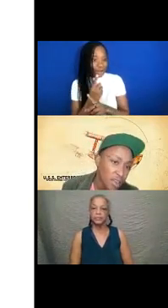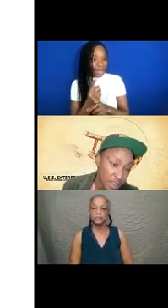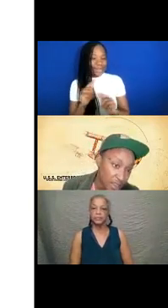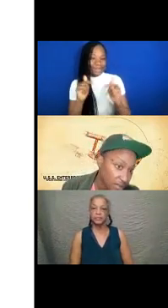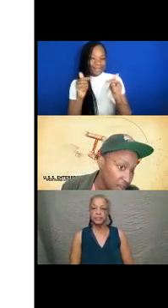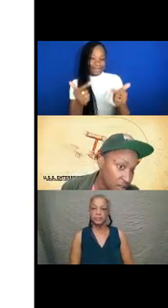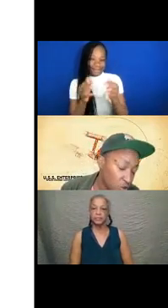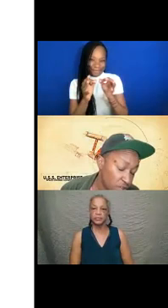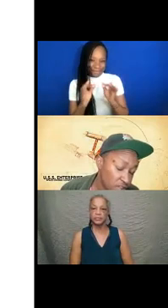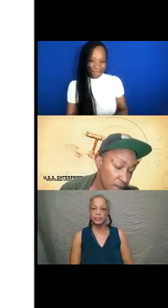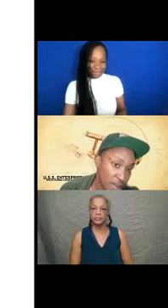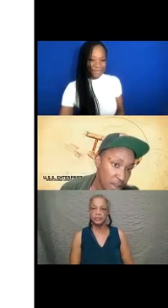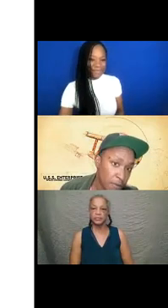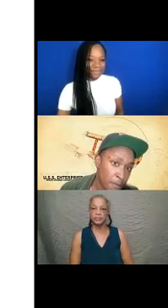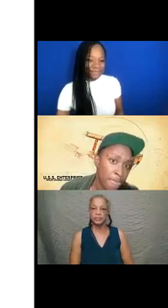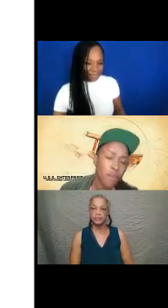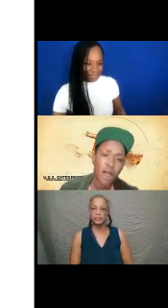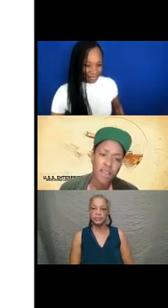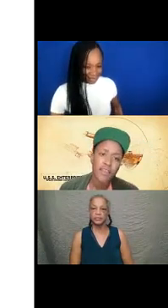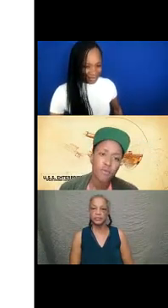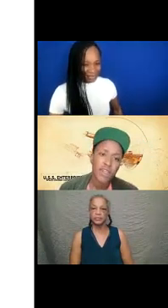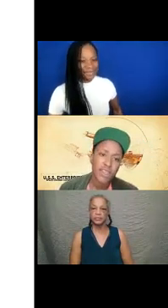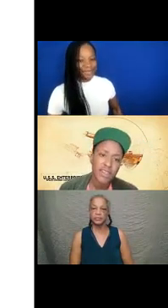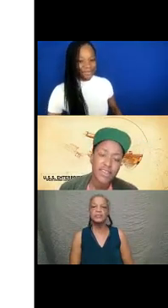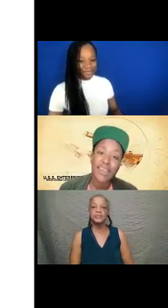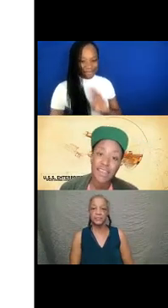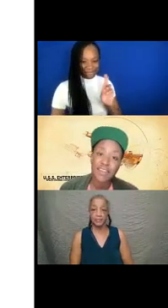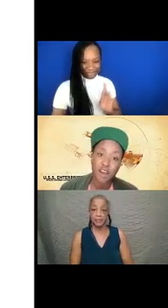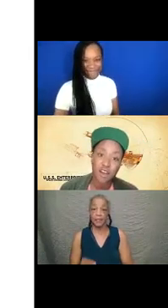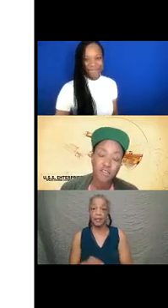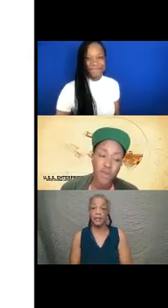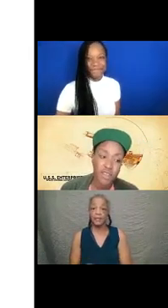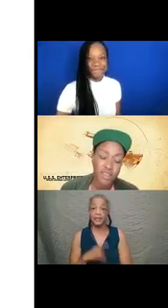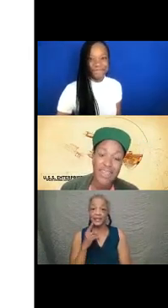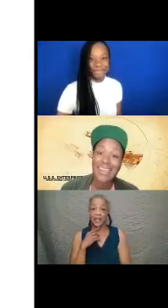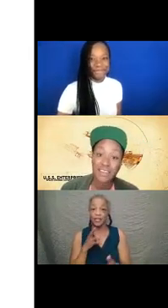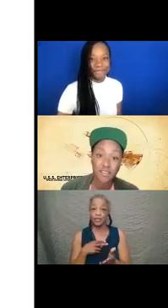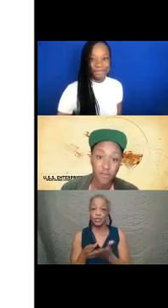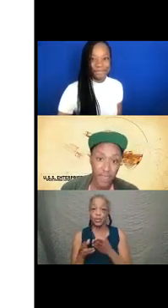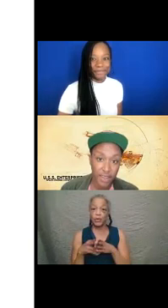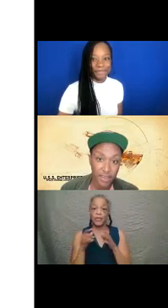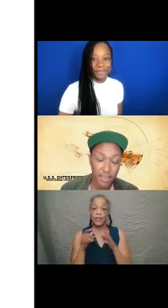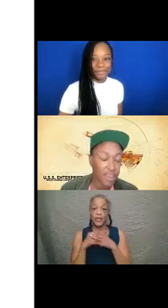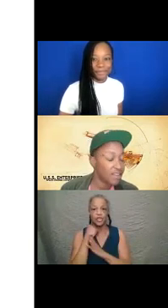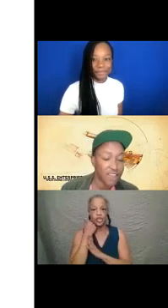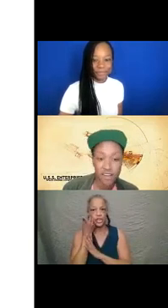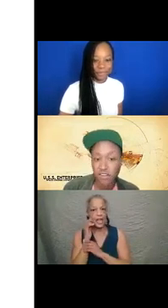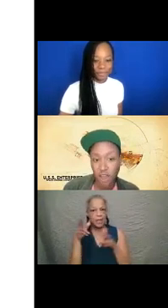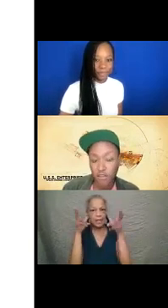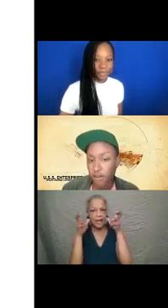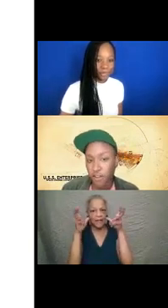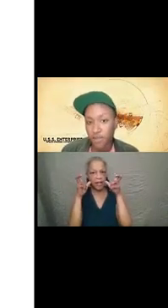Also, again, telling the truth and shaming the devil, call EM what it is. It is incarceration. It is surveillance. It is